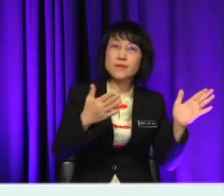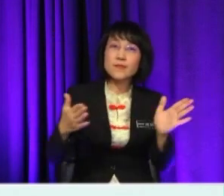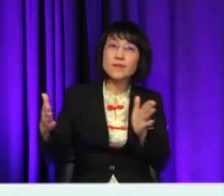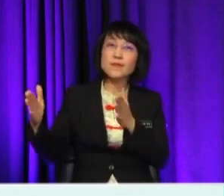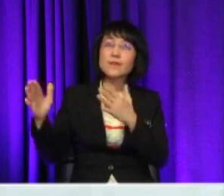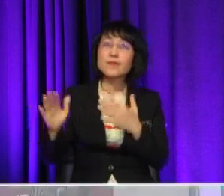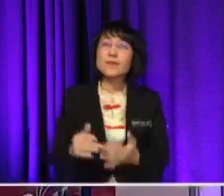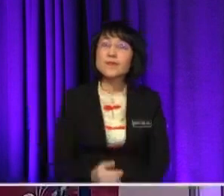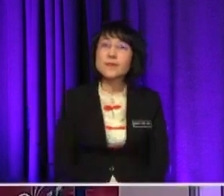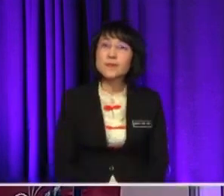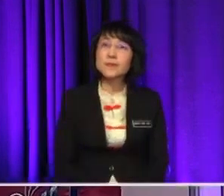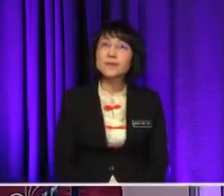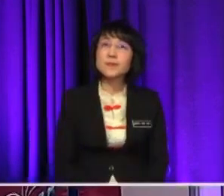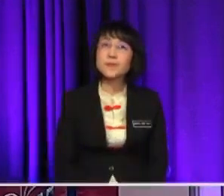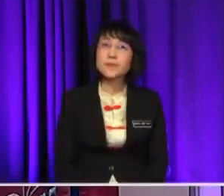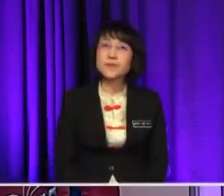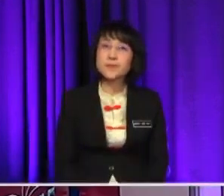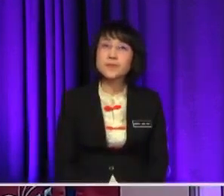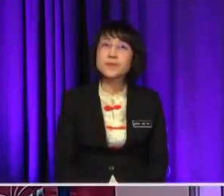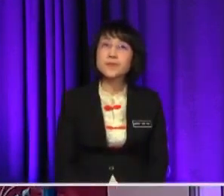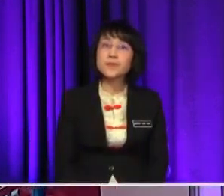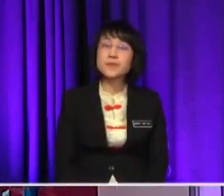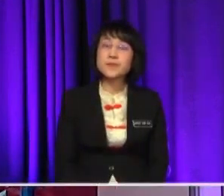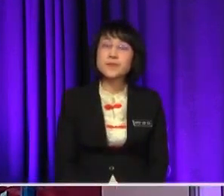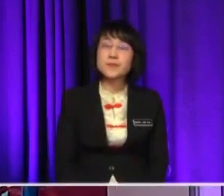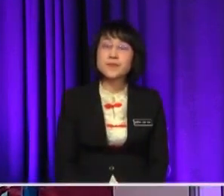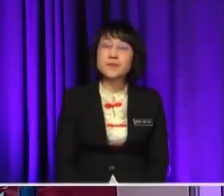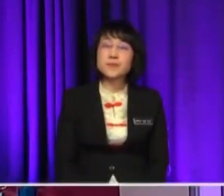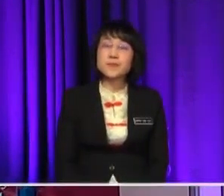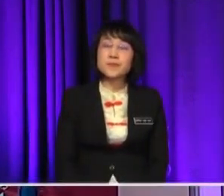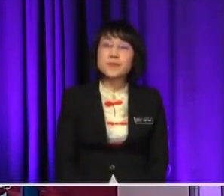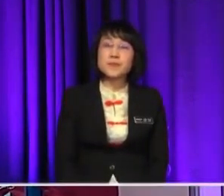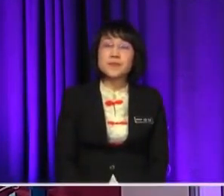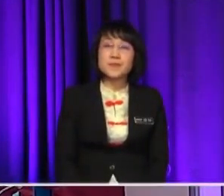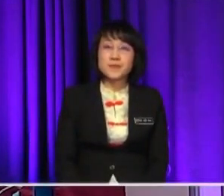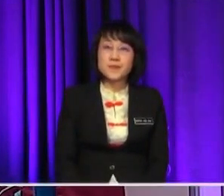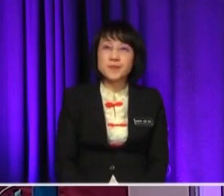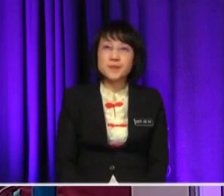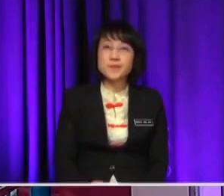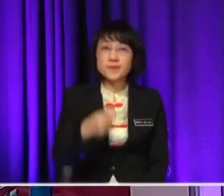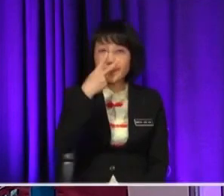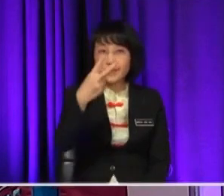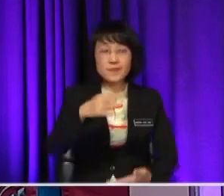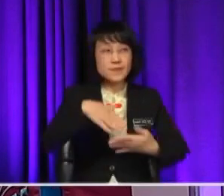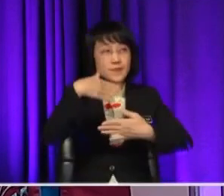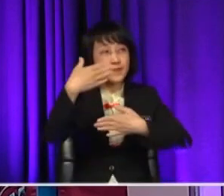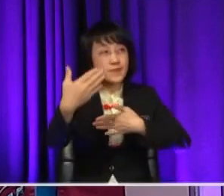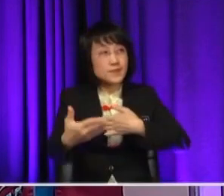whole character on his own. Right. Now let's just look at the next few